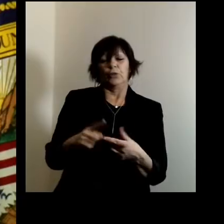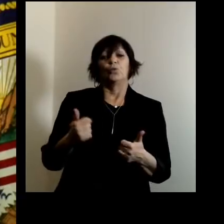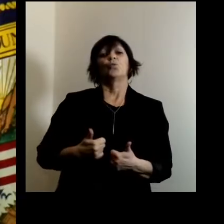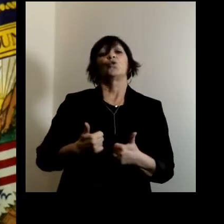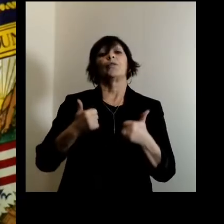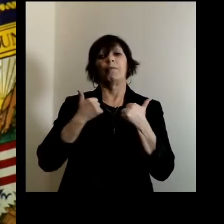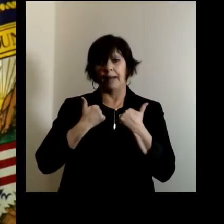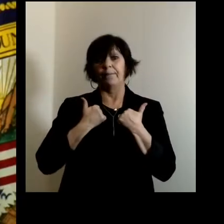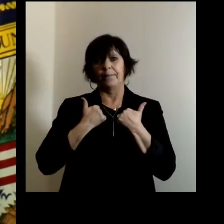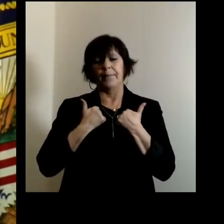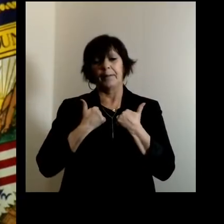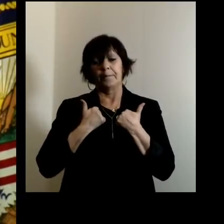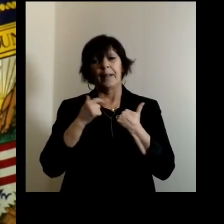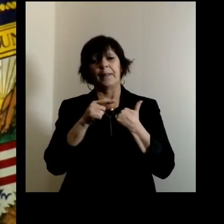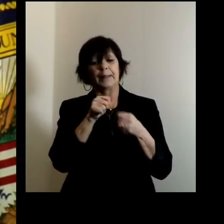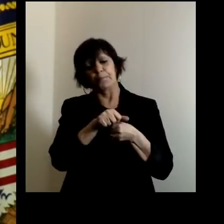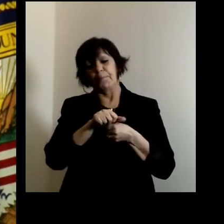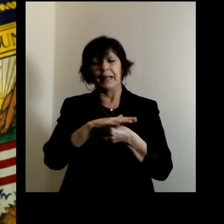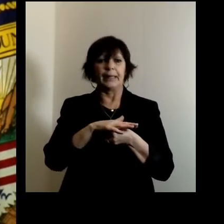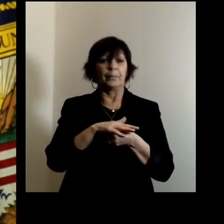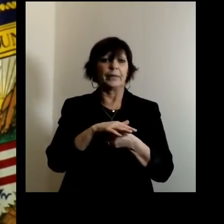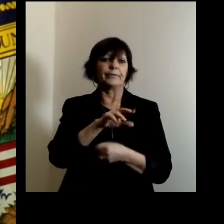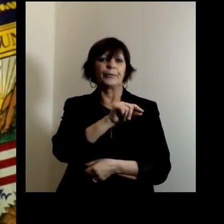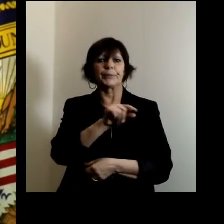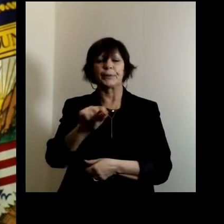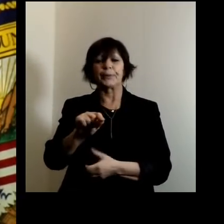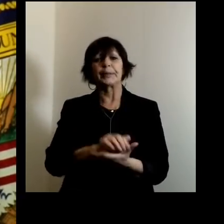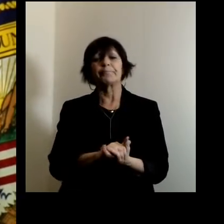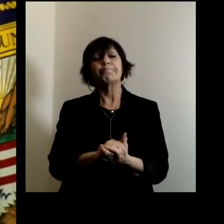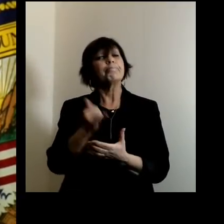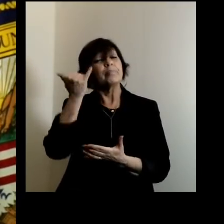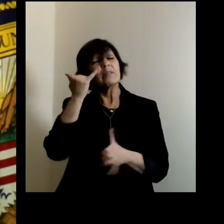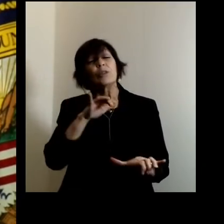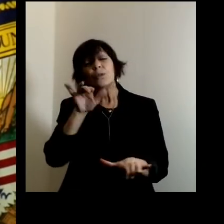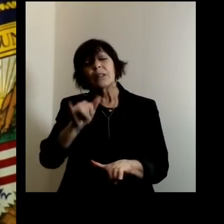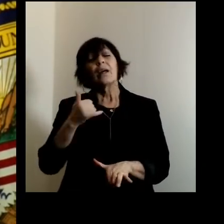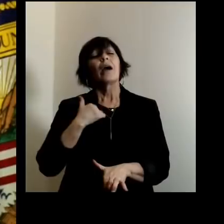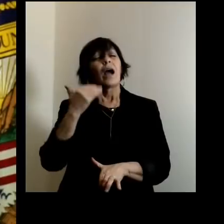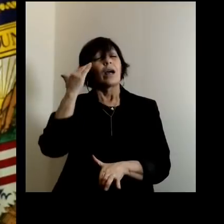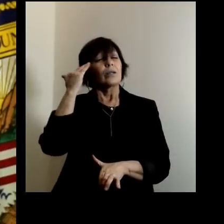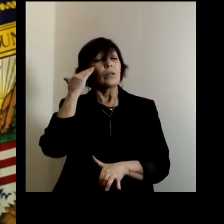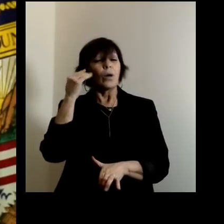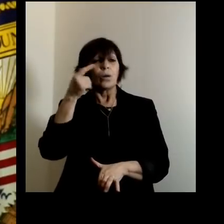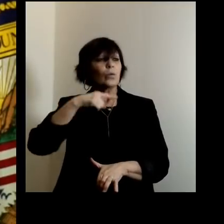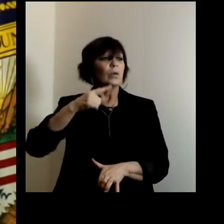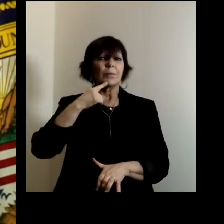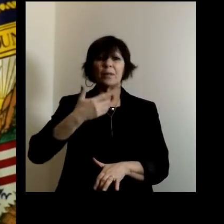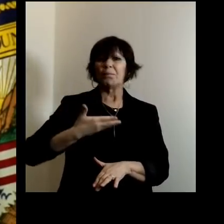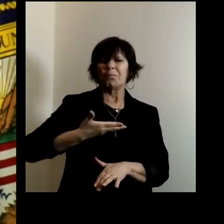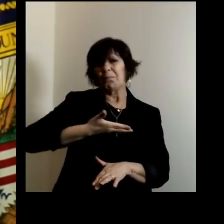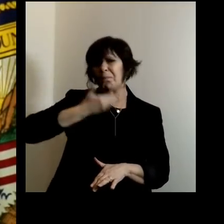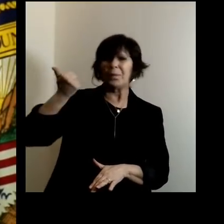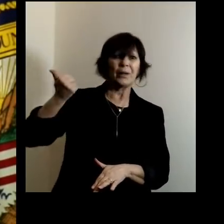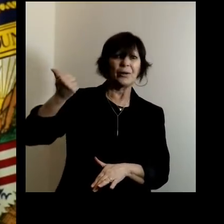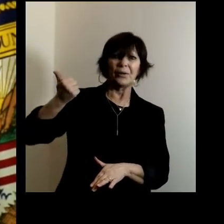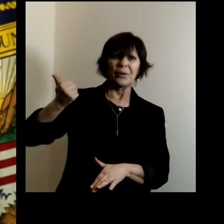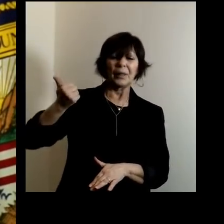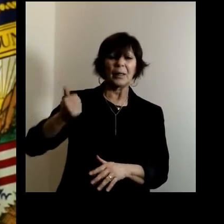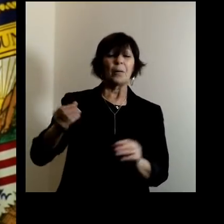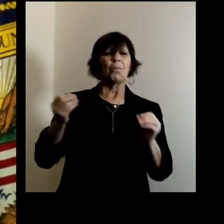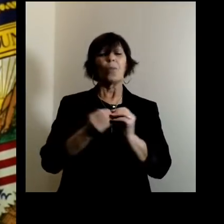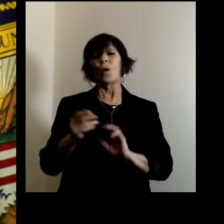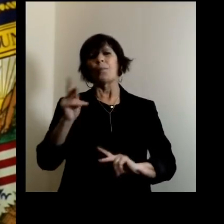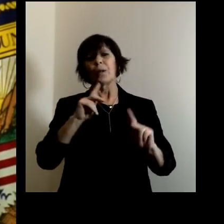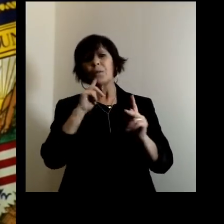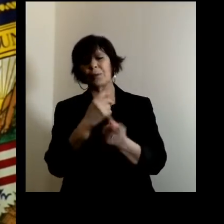survive the global pandemic of 2020. And if we do that, I know we will all be better for it, and many more people will be